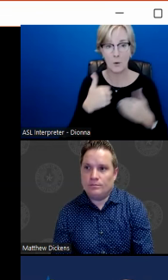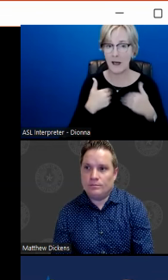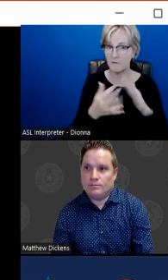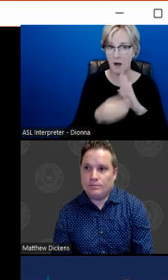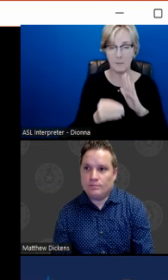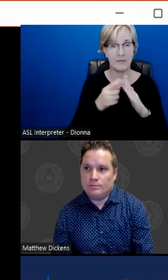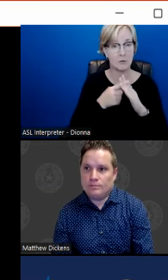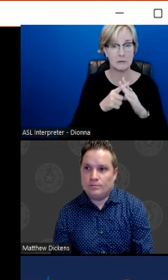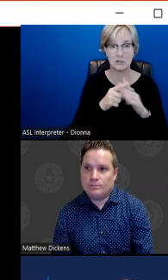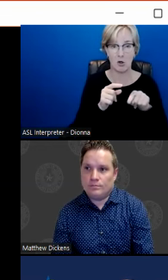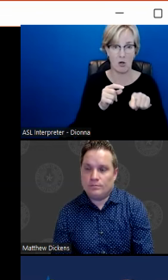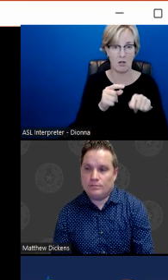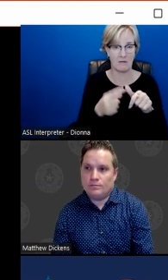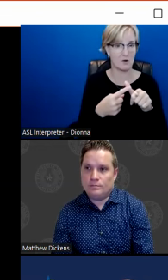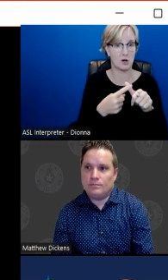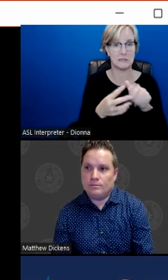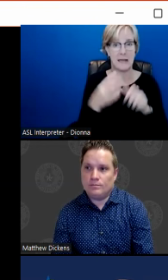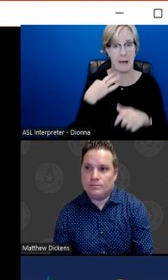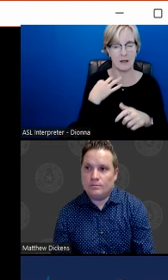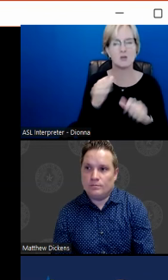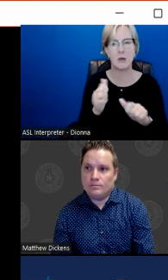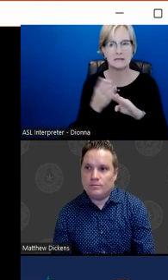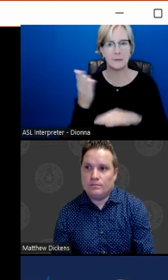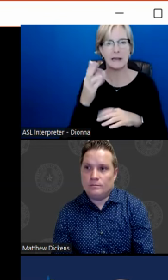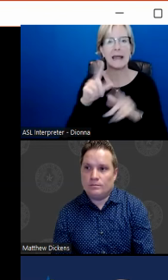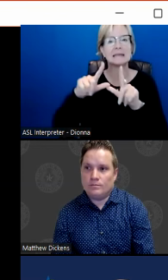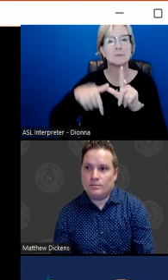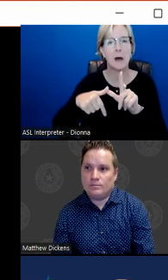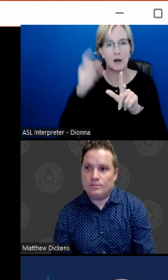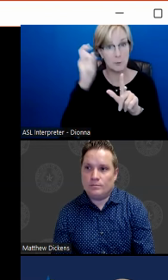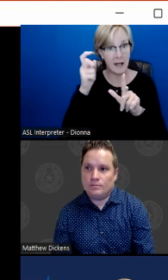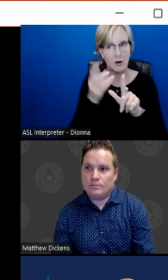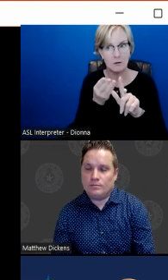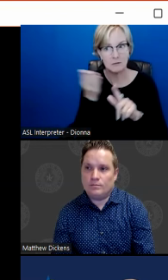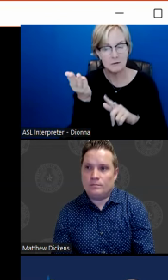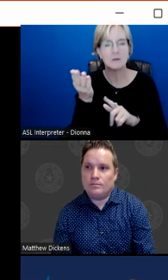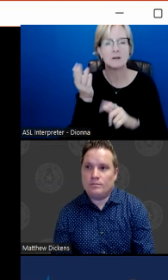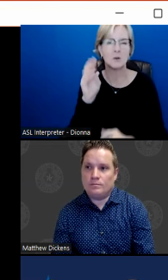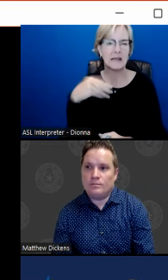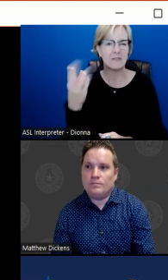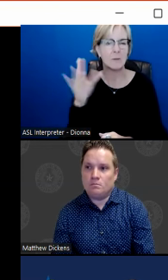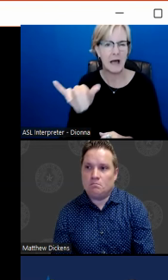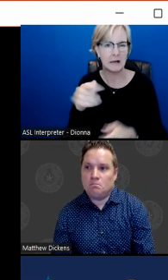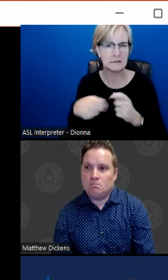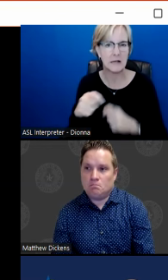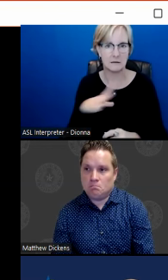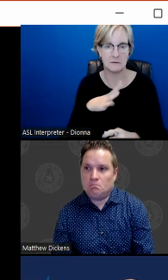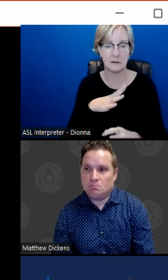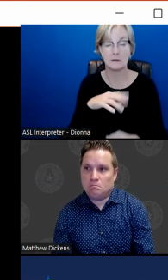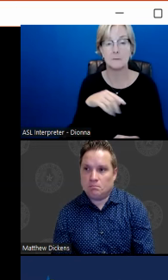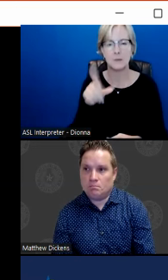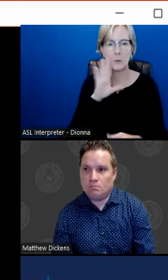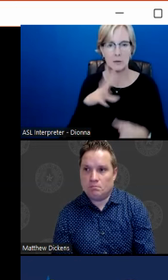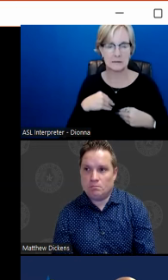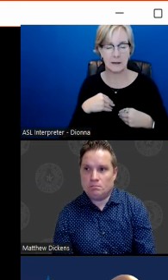application, you can also submit your expired placard to the county office and they will accept that. So